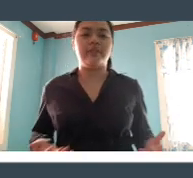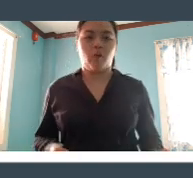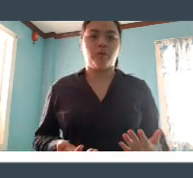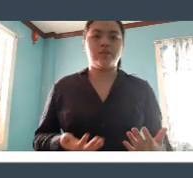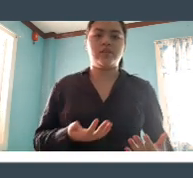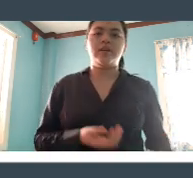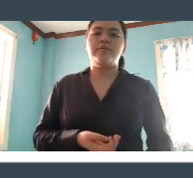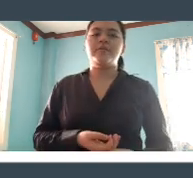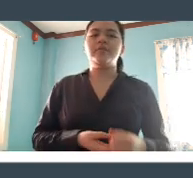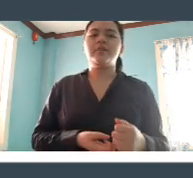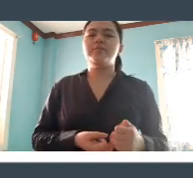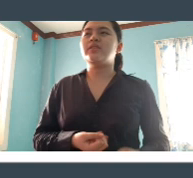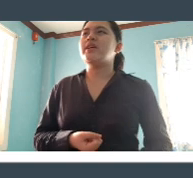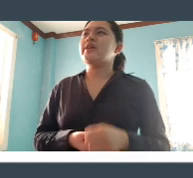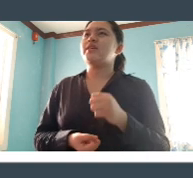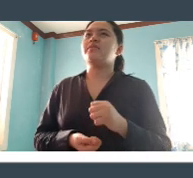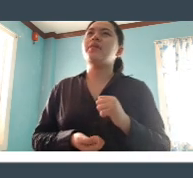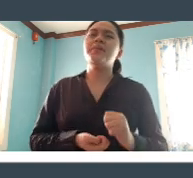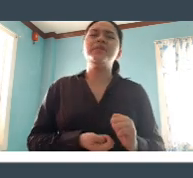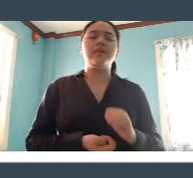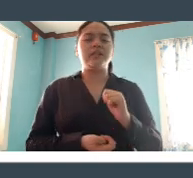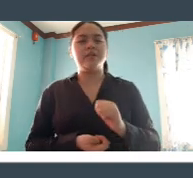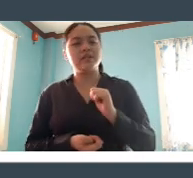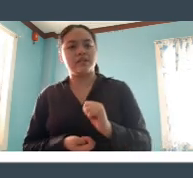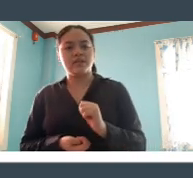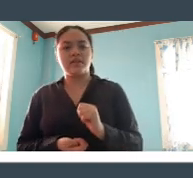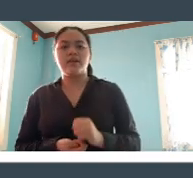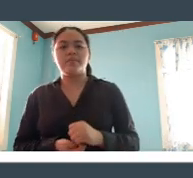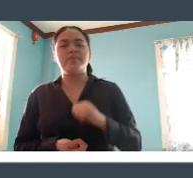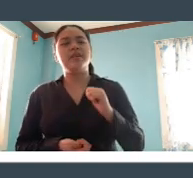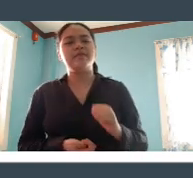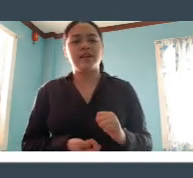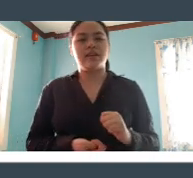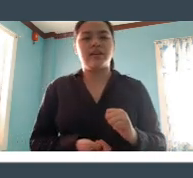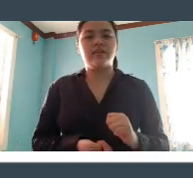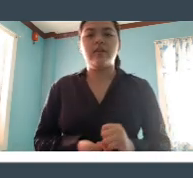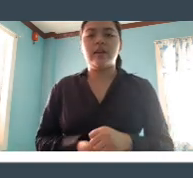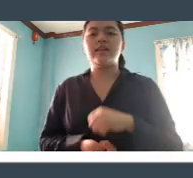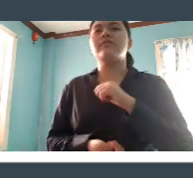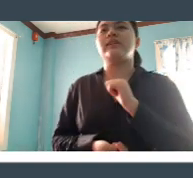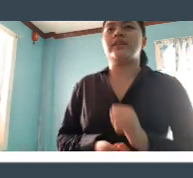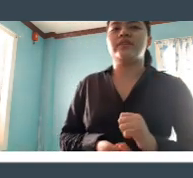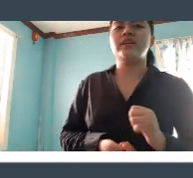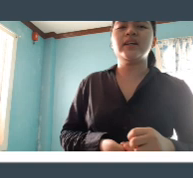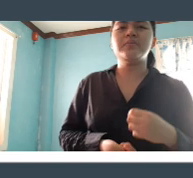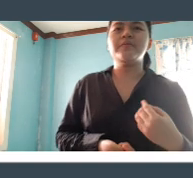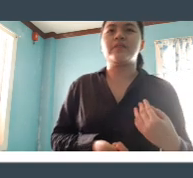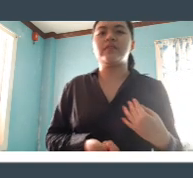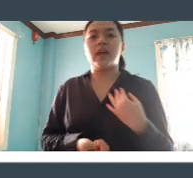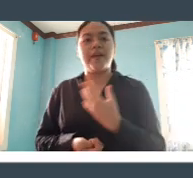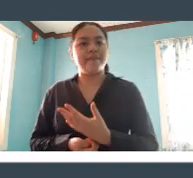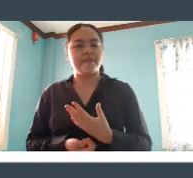of flowers. For example, common hibiscus, bougainvillea, and oleander that can